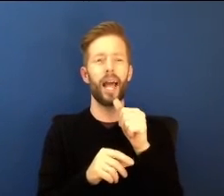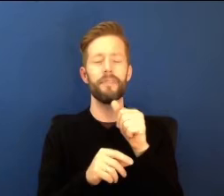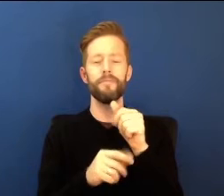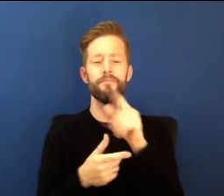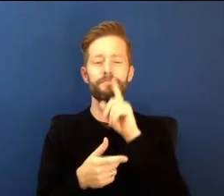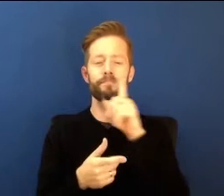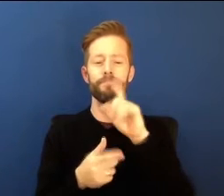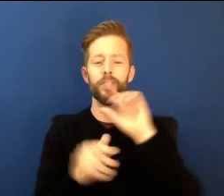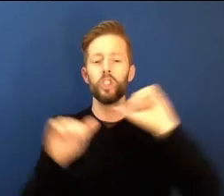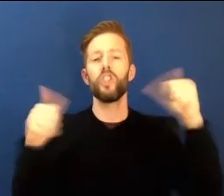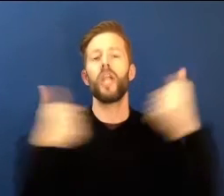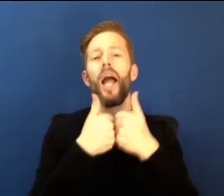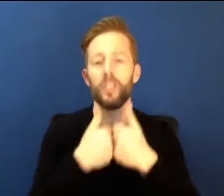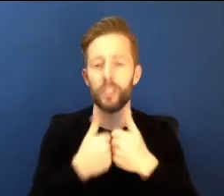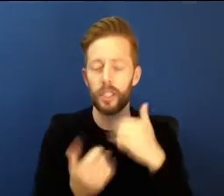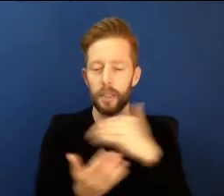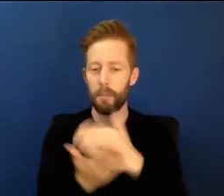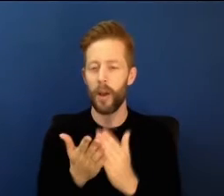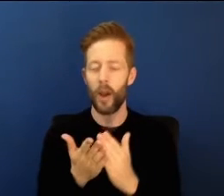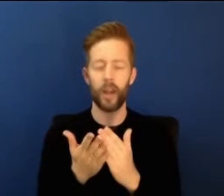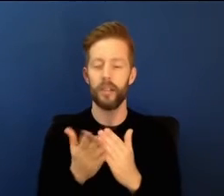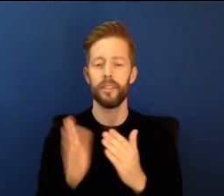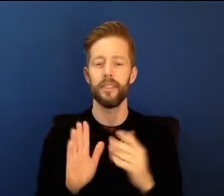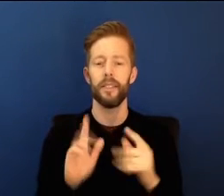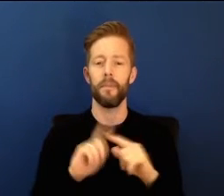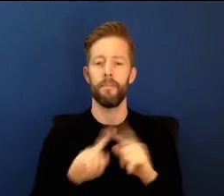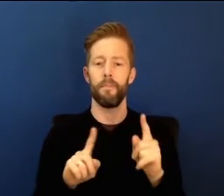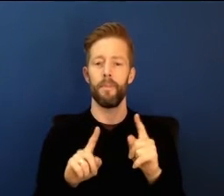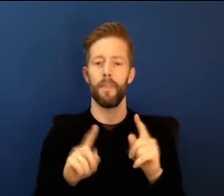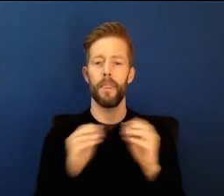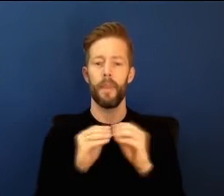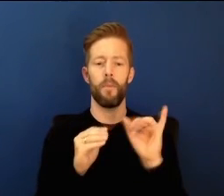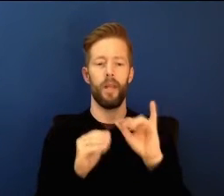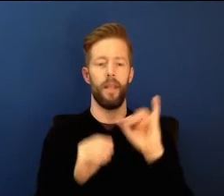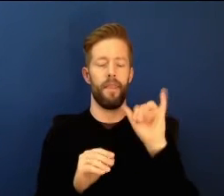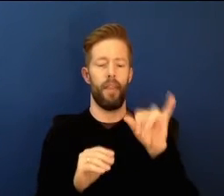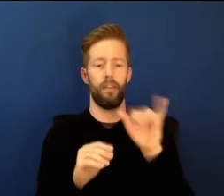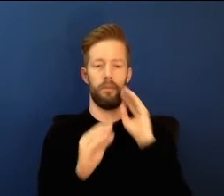necessarily a challenging component, but it's more of a